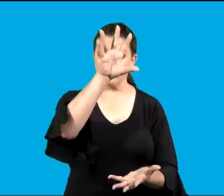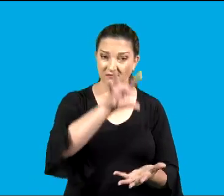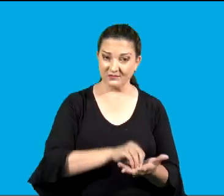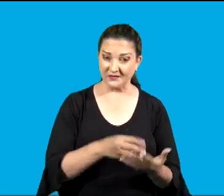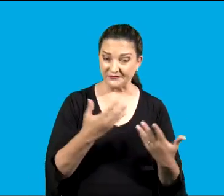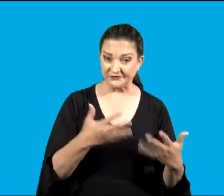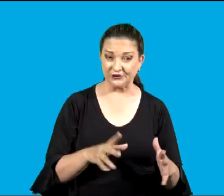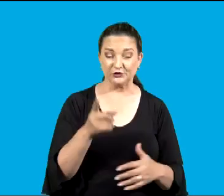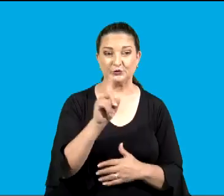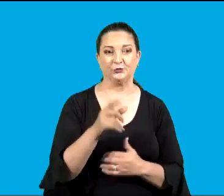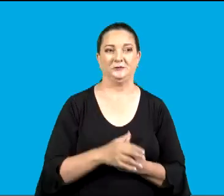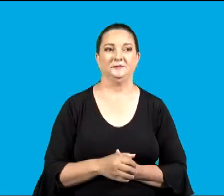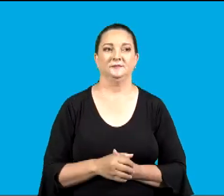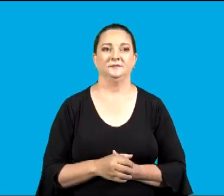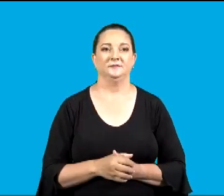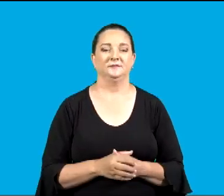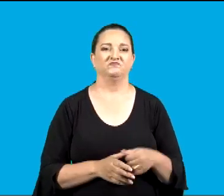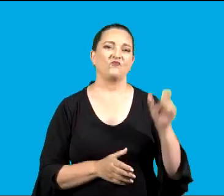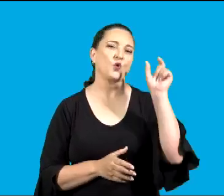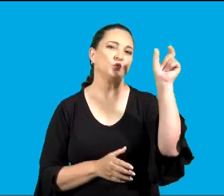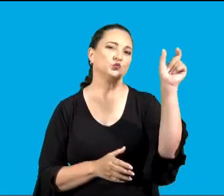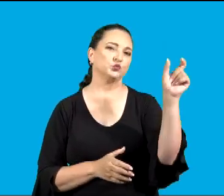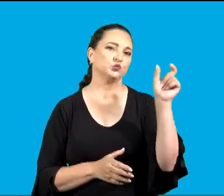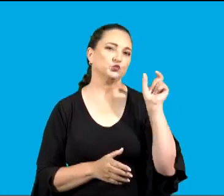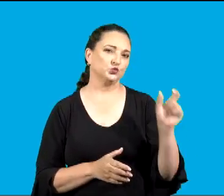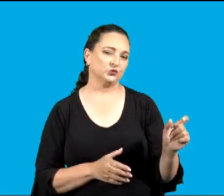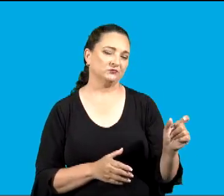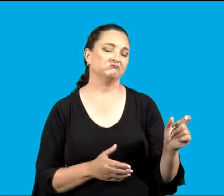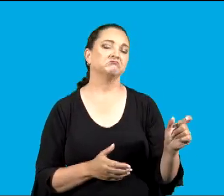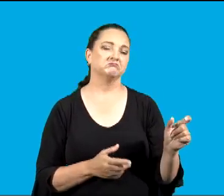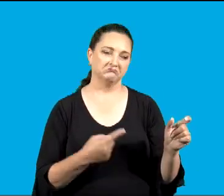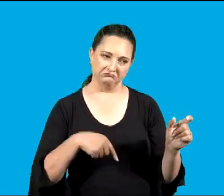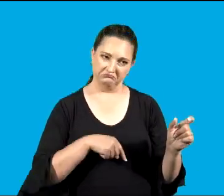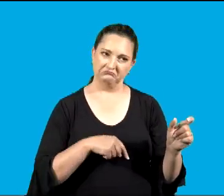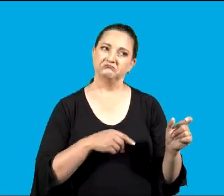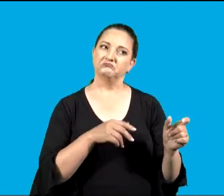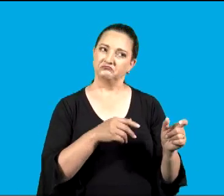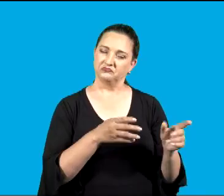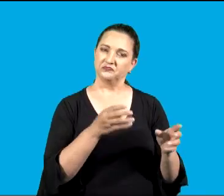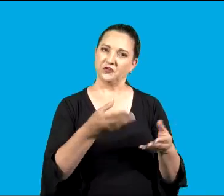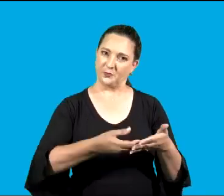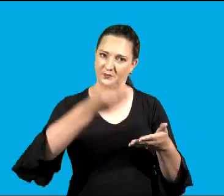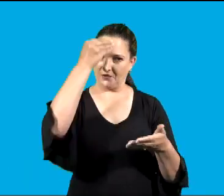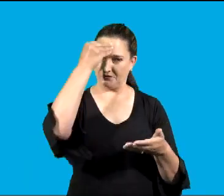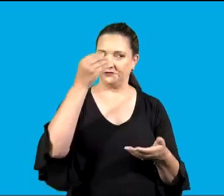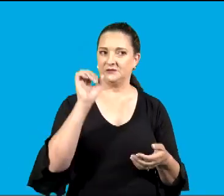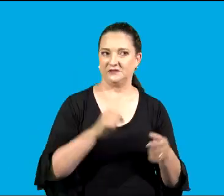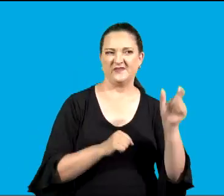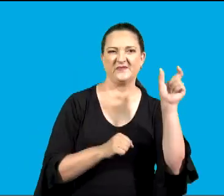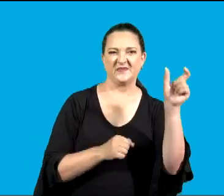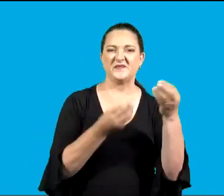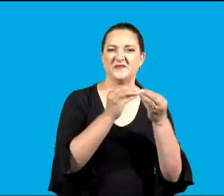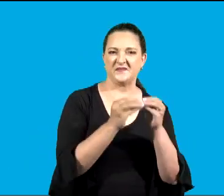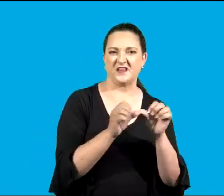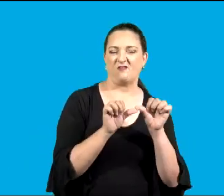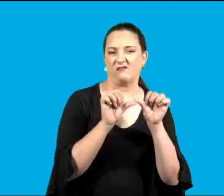covered already. Here are some keywords and language. We have spoken on fixed cost. These are costs